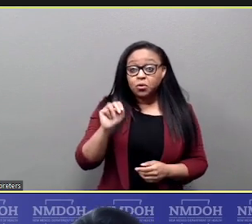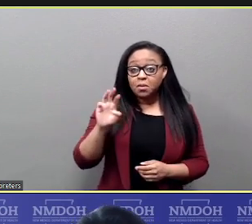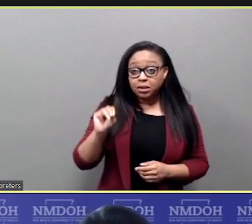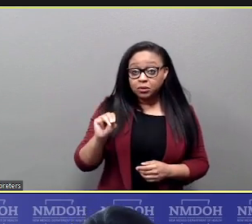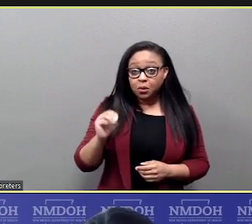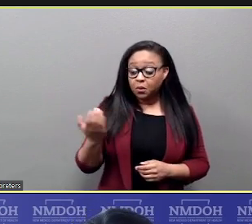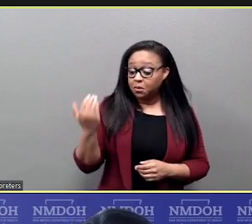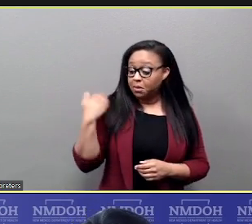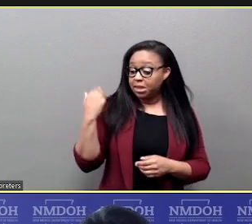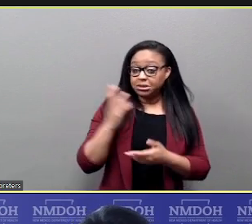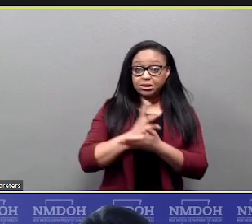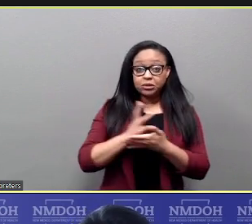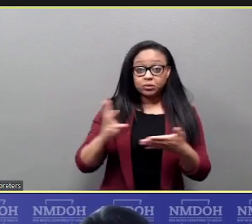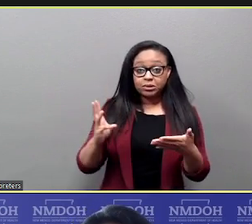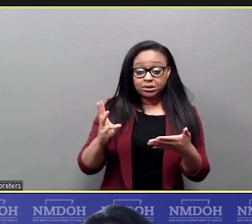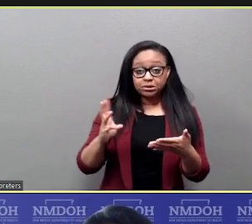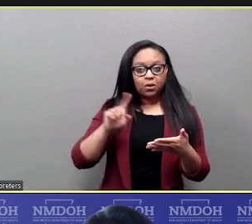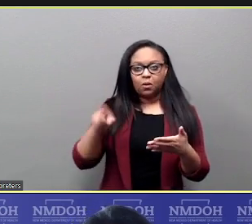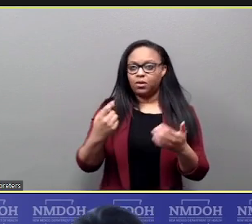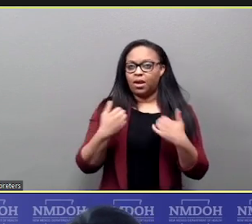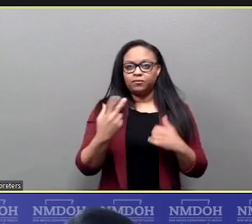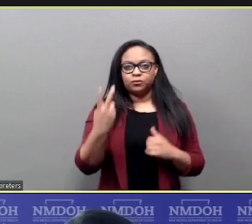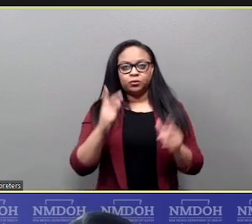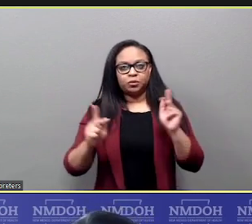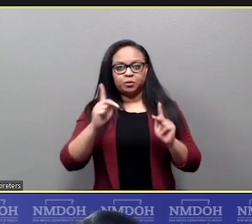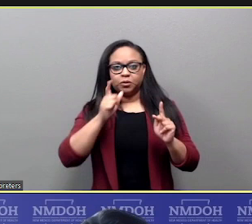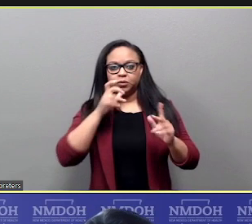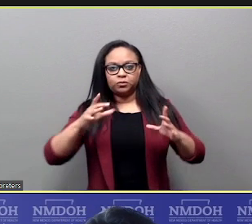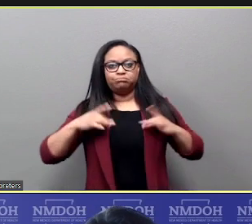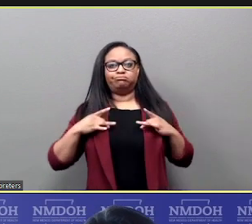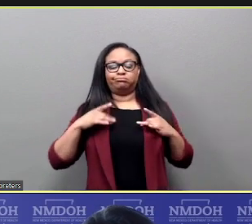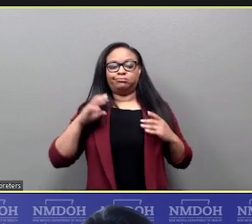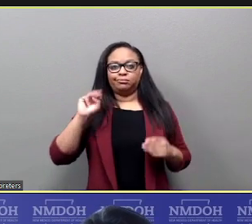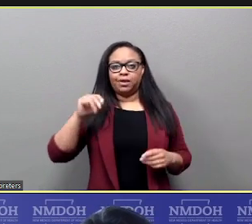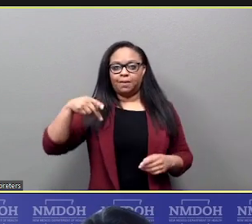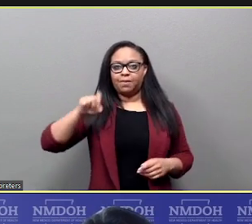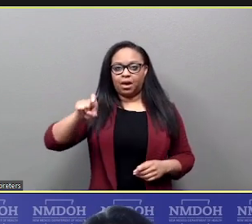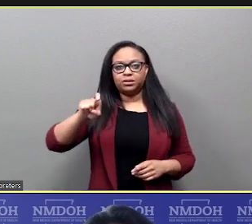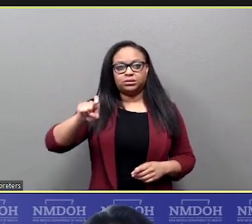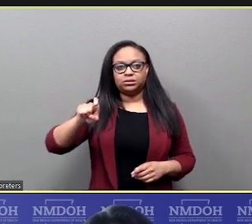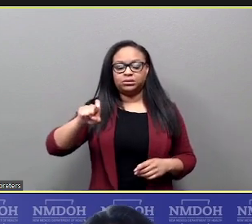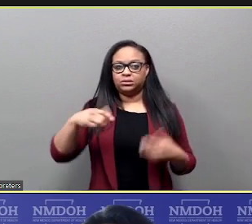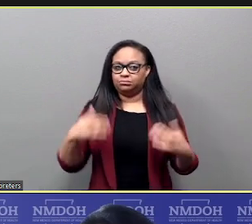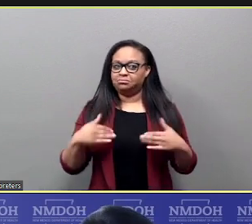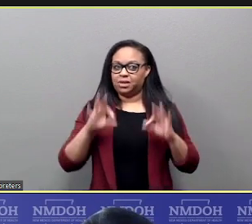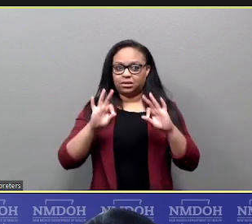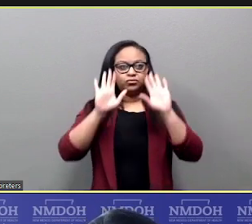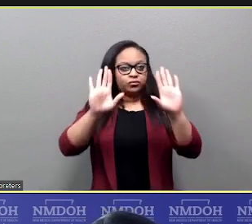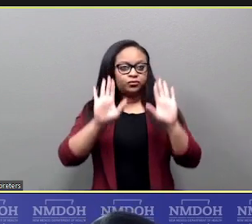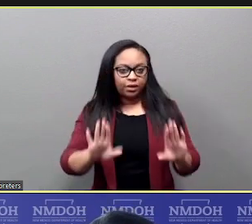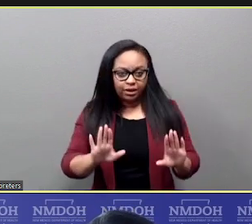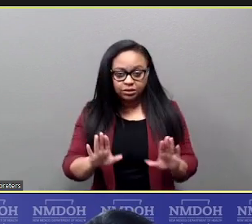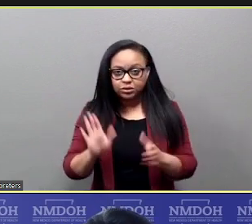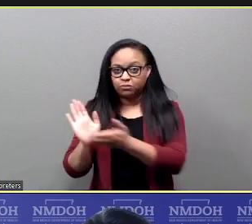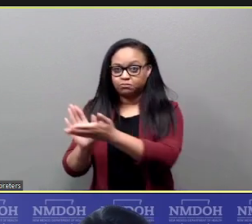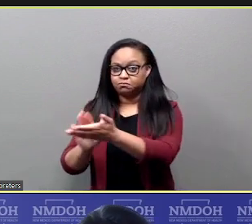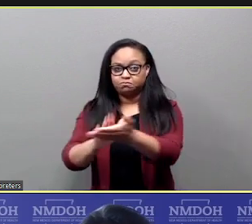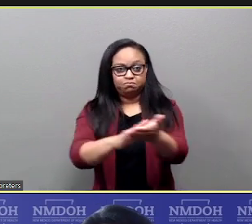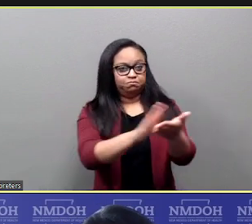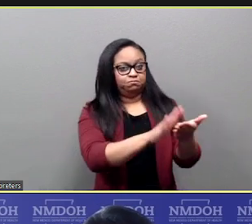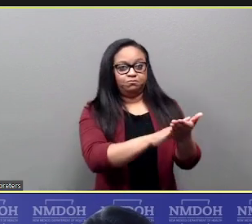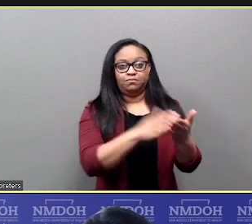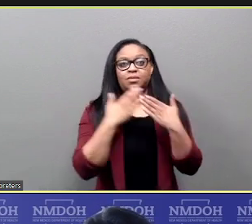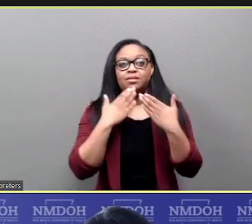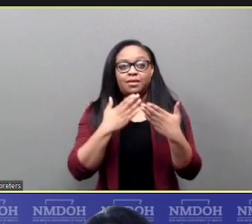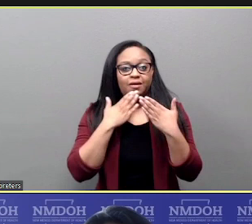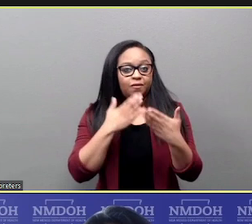So good job, everybody, in the prevention measures that you've been taking. The vaccine is still available for people